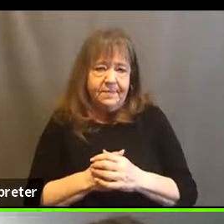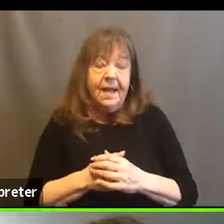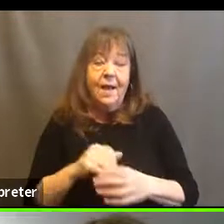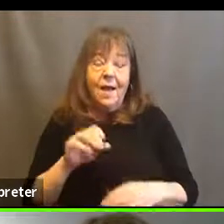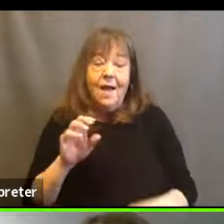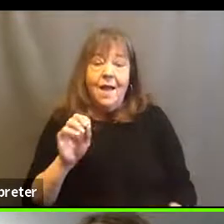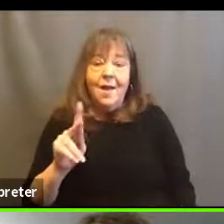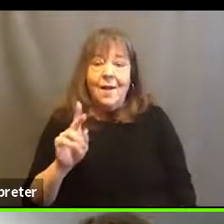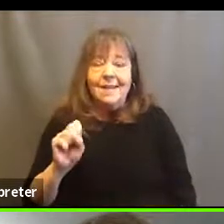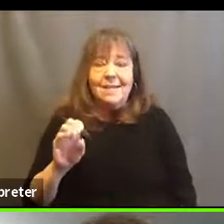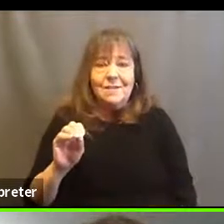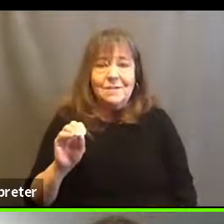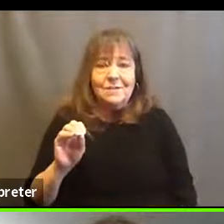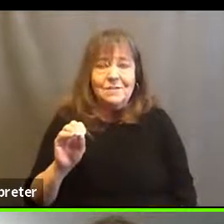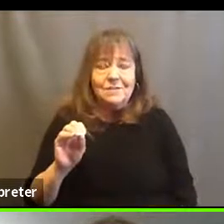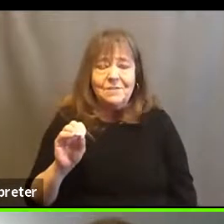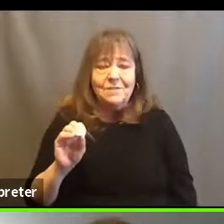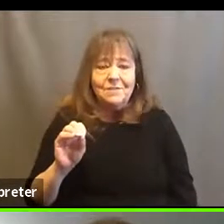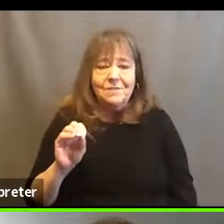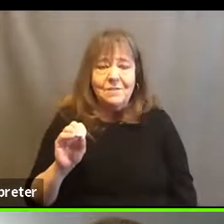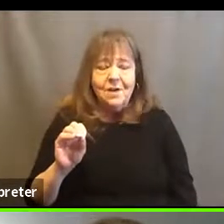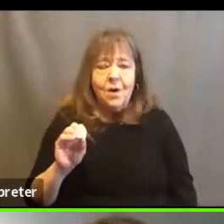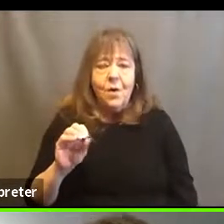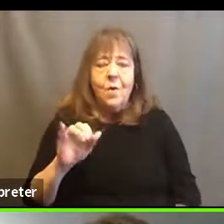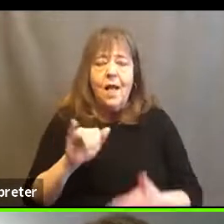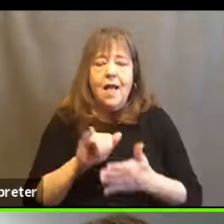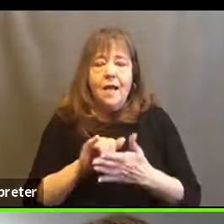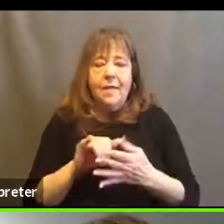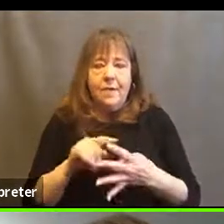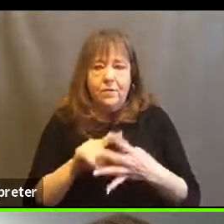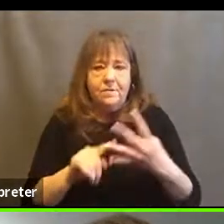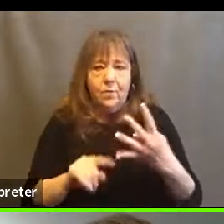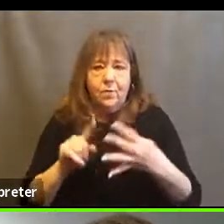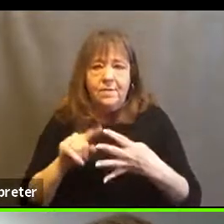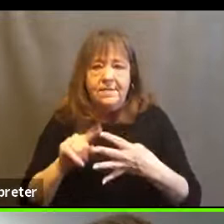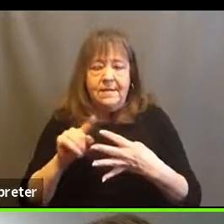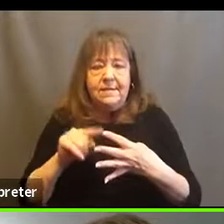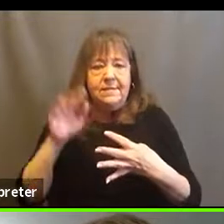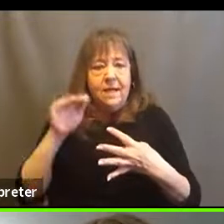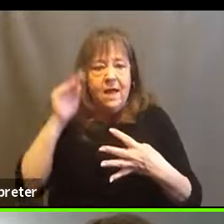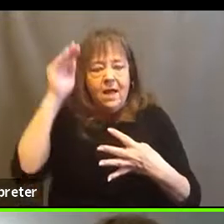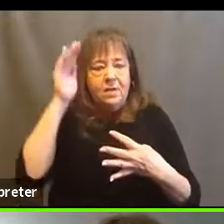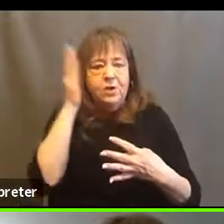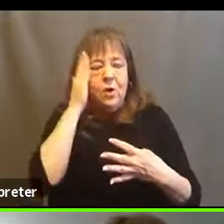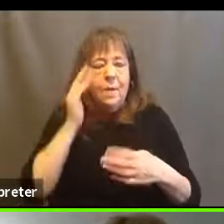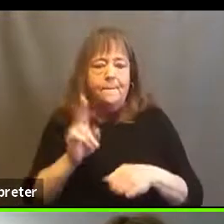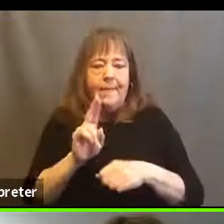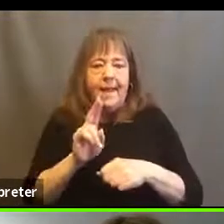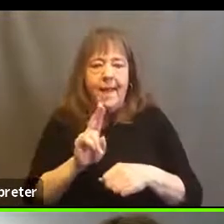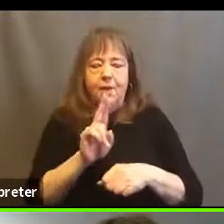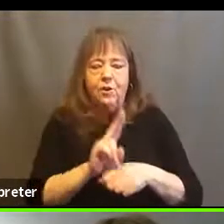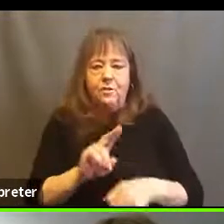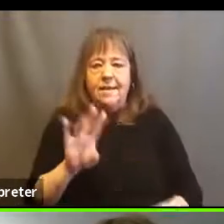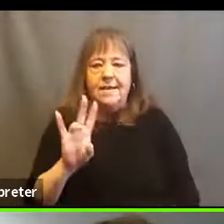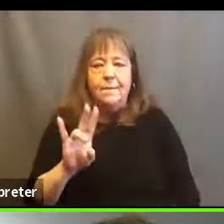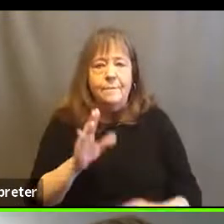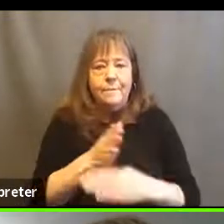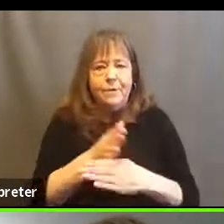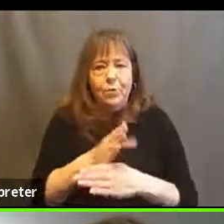So those indicators for level orange would be an adult bed utilization between 60 and